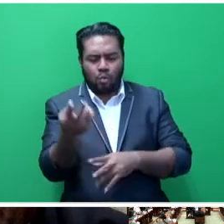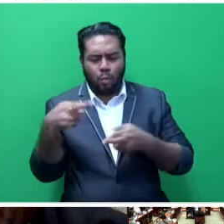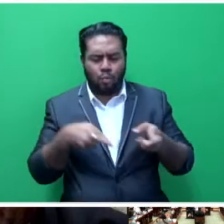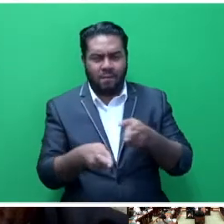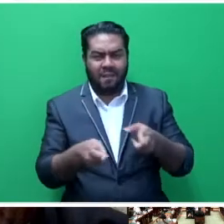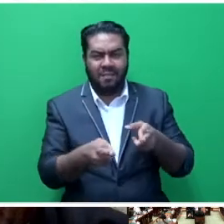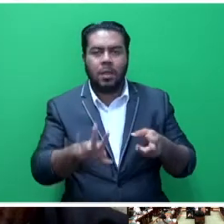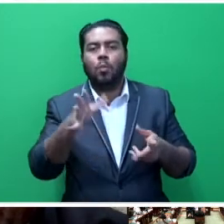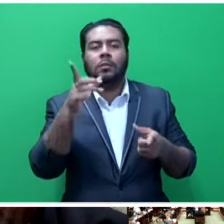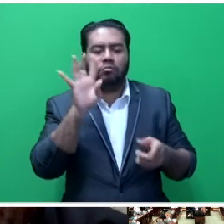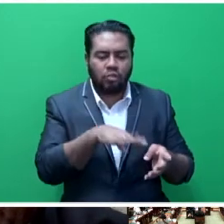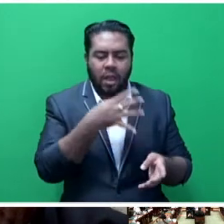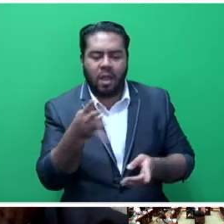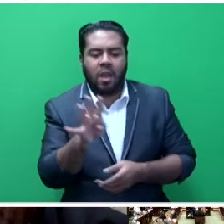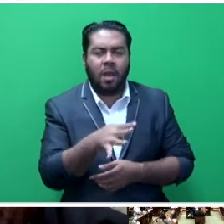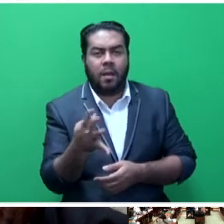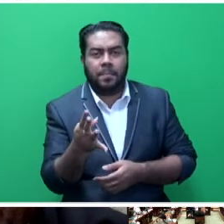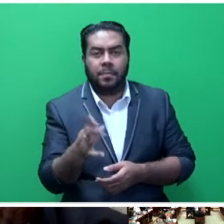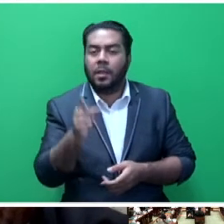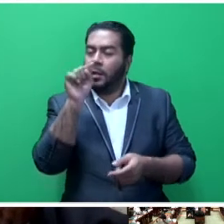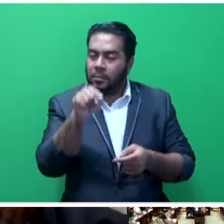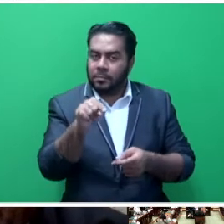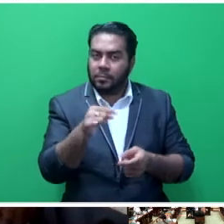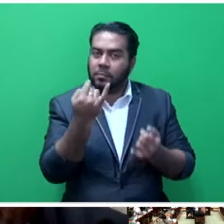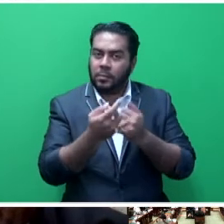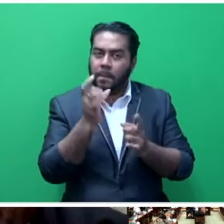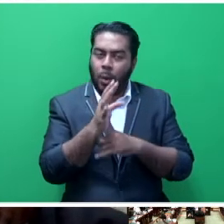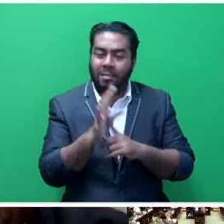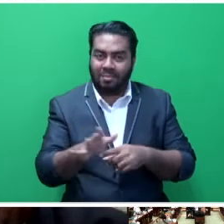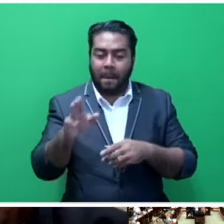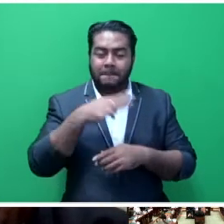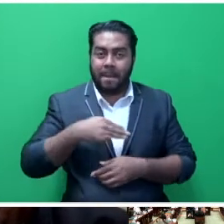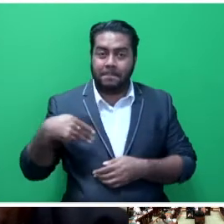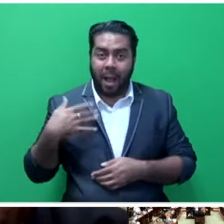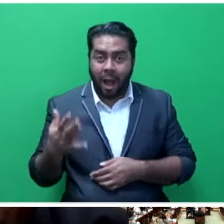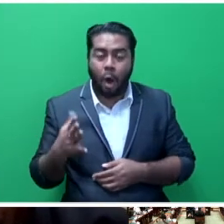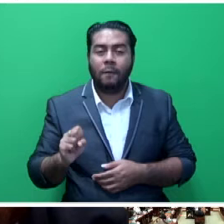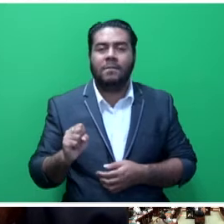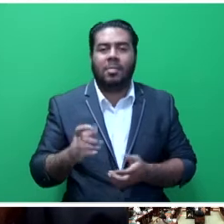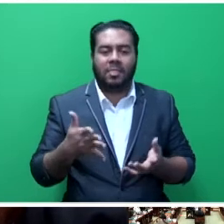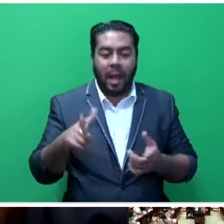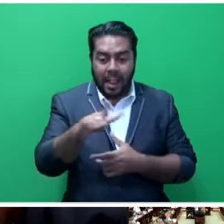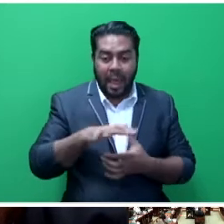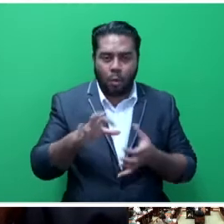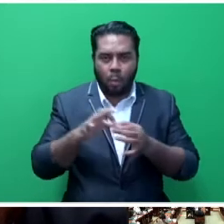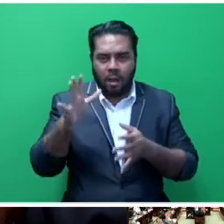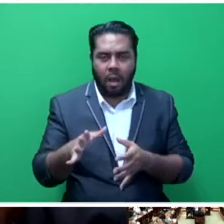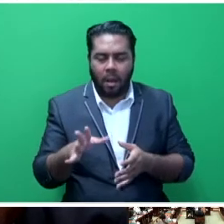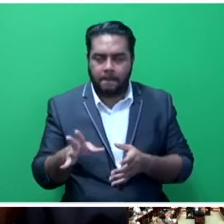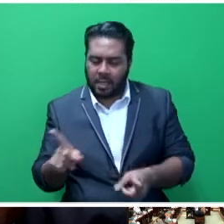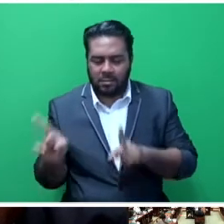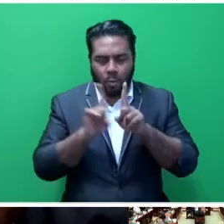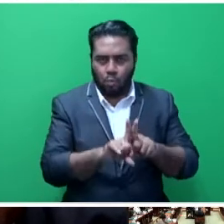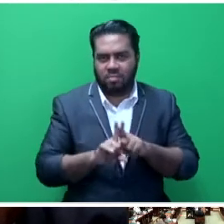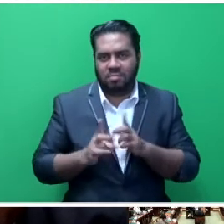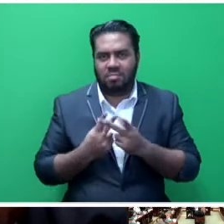ideally, when these inspections take place, it's ideal that a member of the land owning unit or the Matikali heads are also present on site